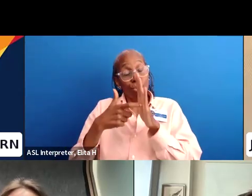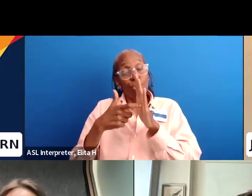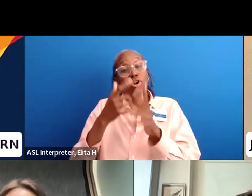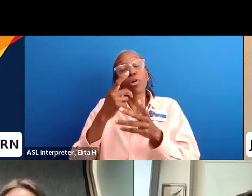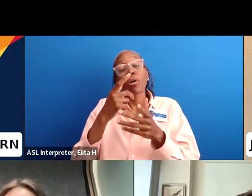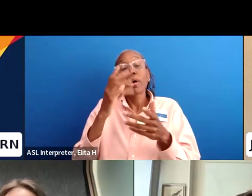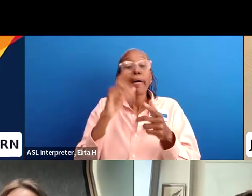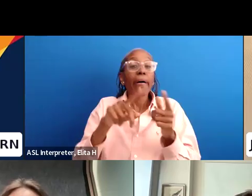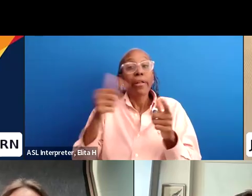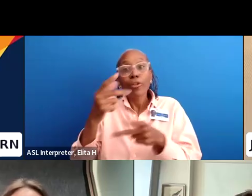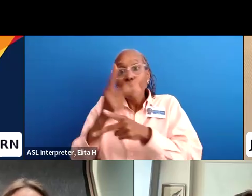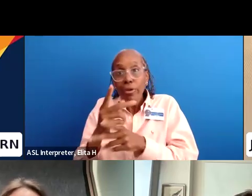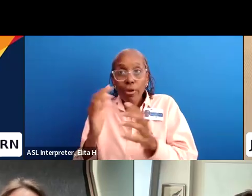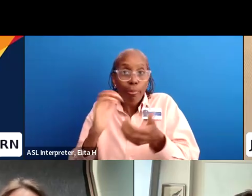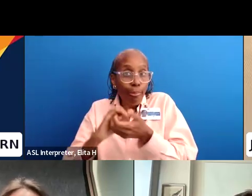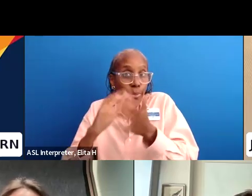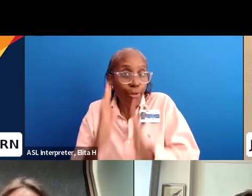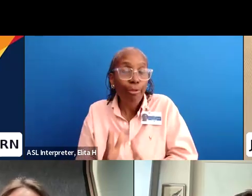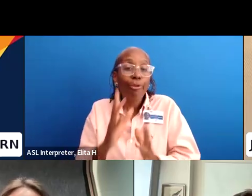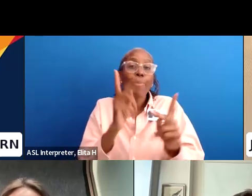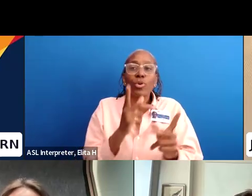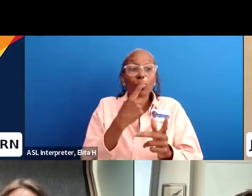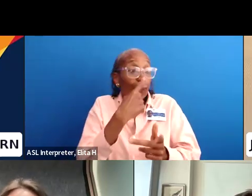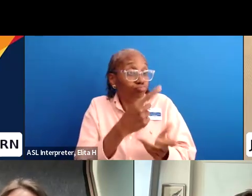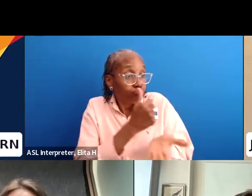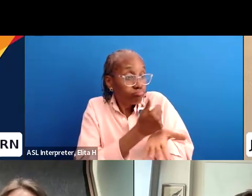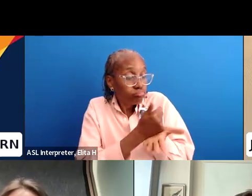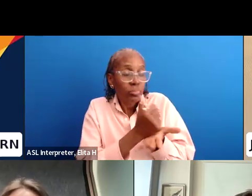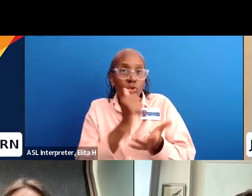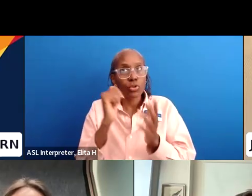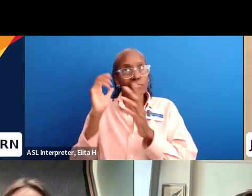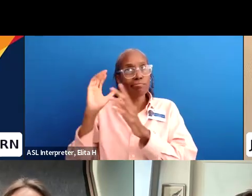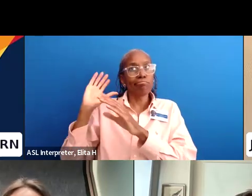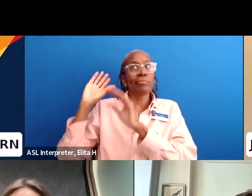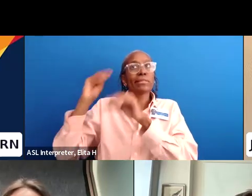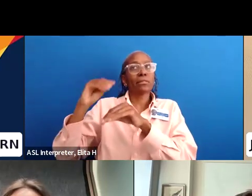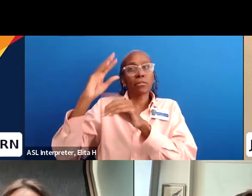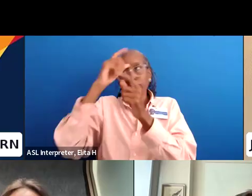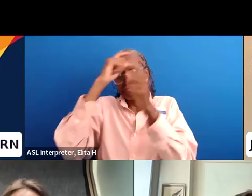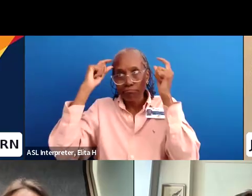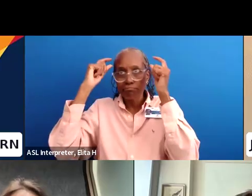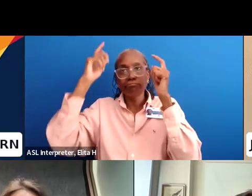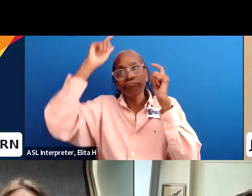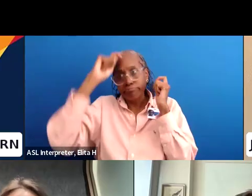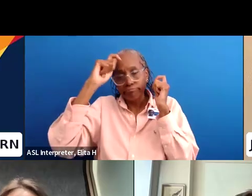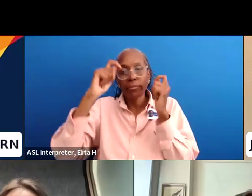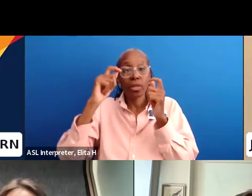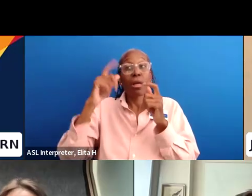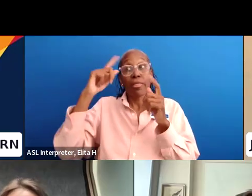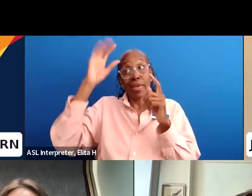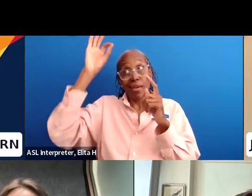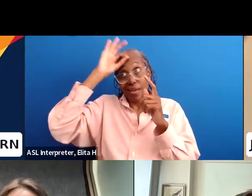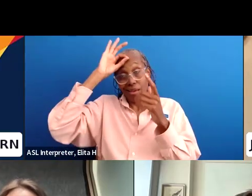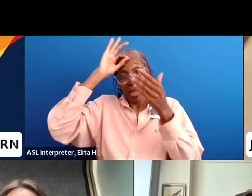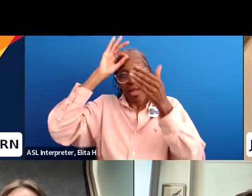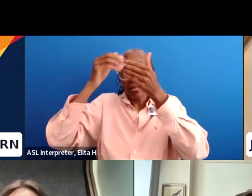care partner or a person that's willing to assist to set up the device. And because those sensors are not